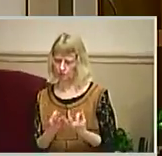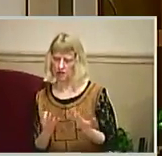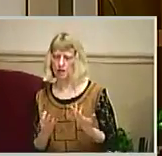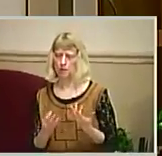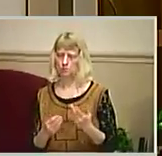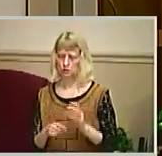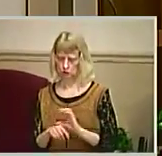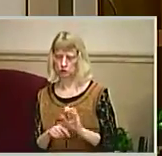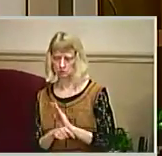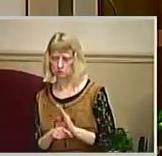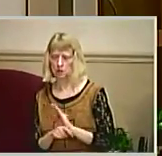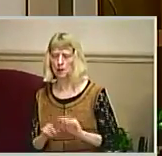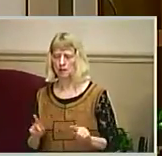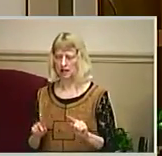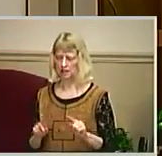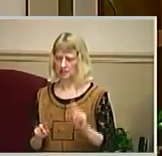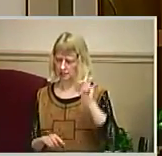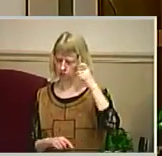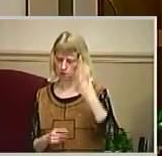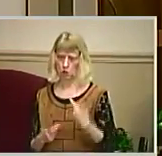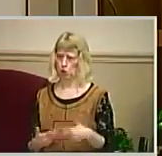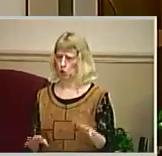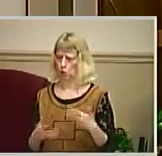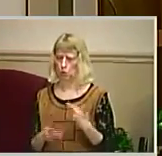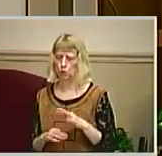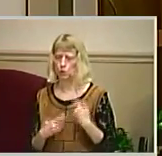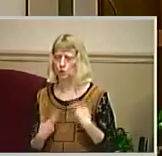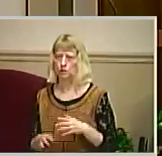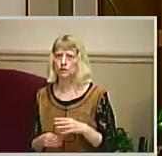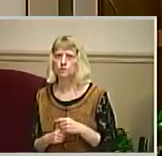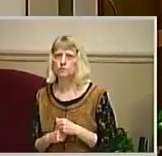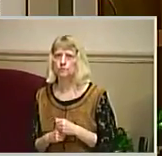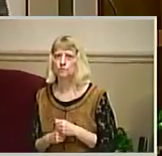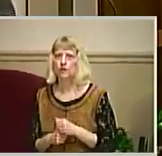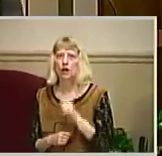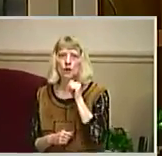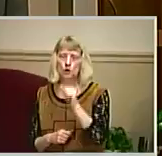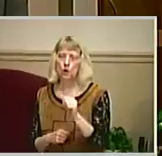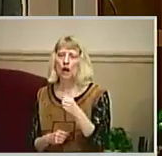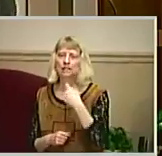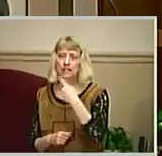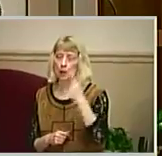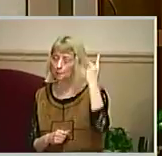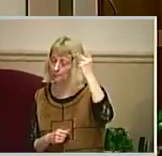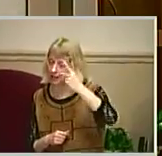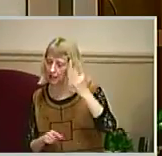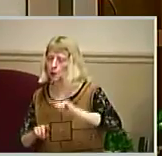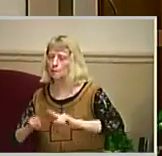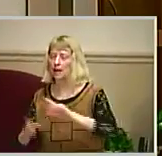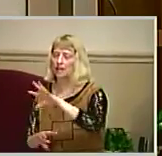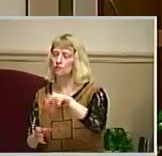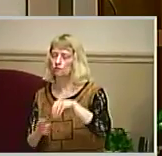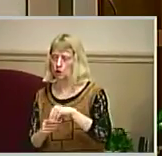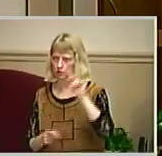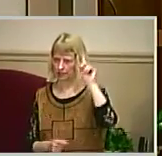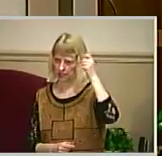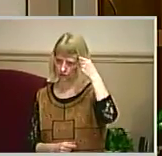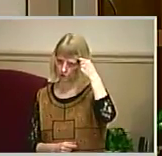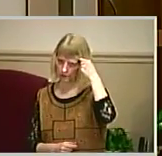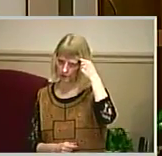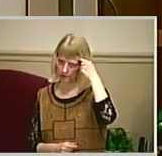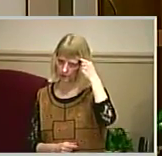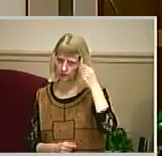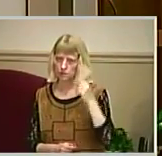with the church. Yeah, that's true. But don't neglect government. I'm not saying be political. I am saying be involved in government.